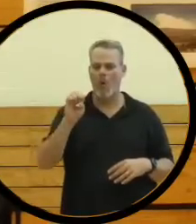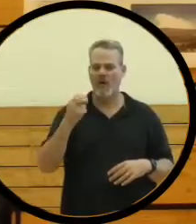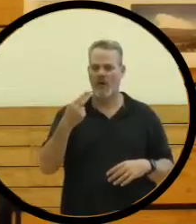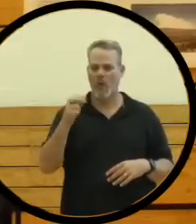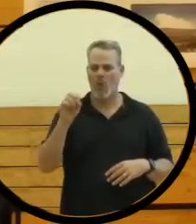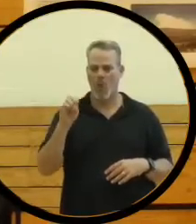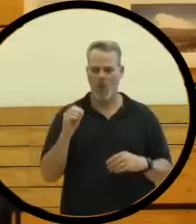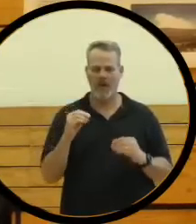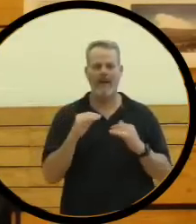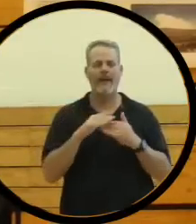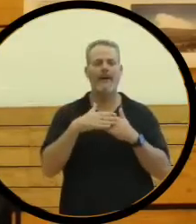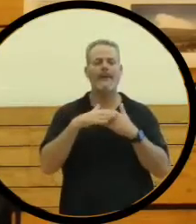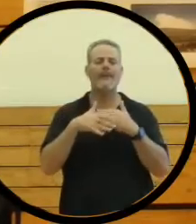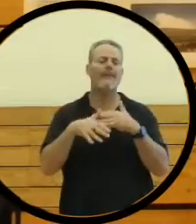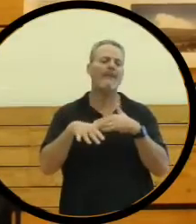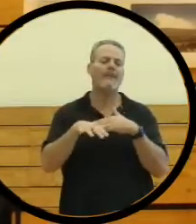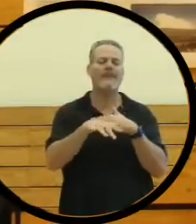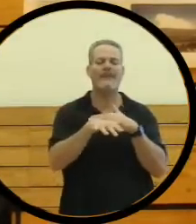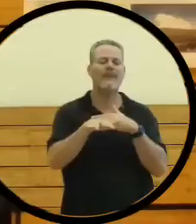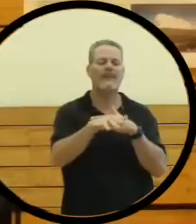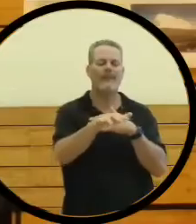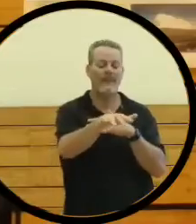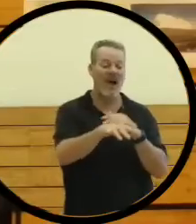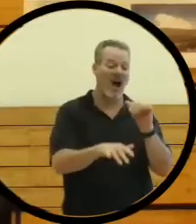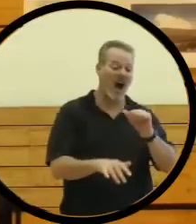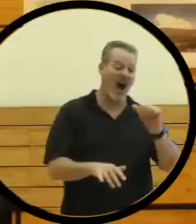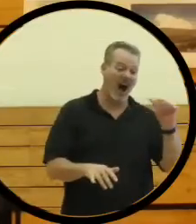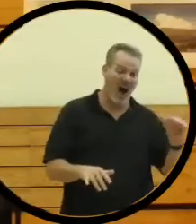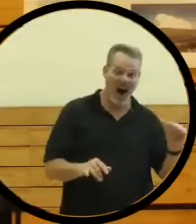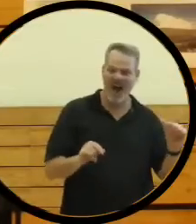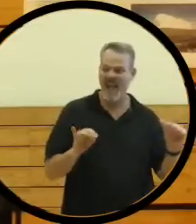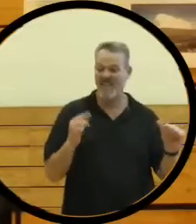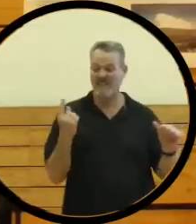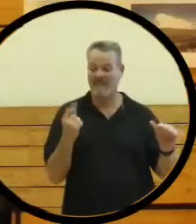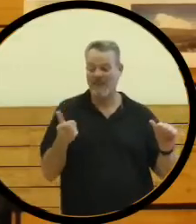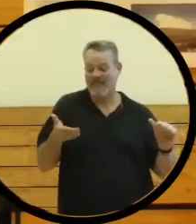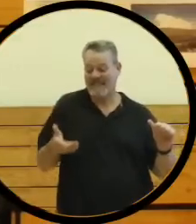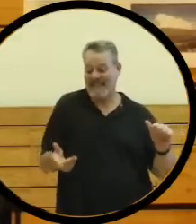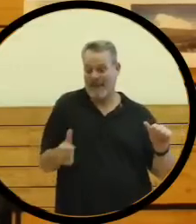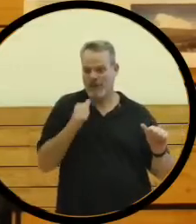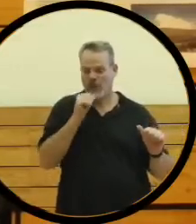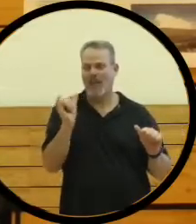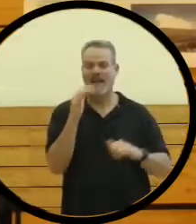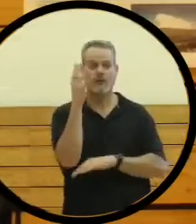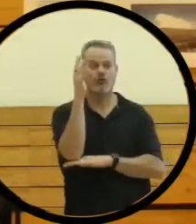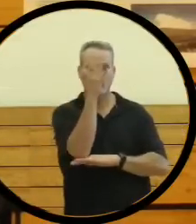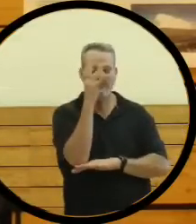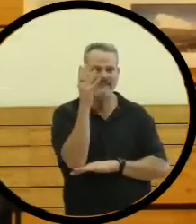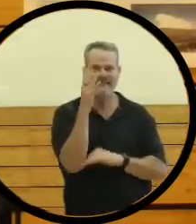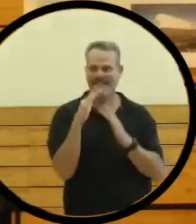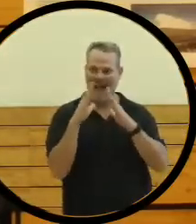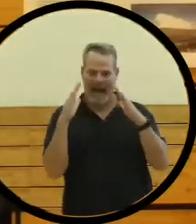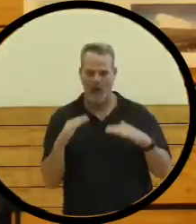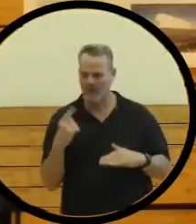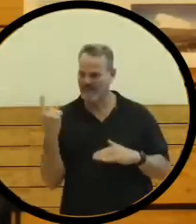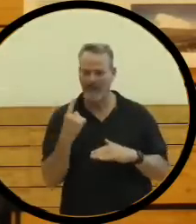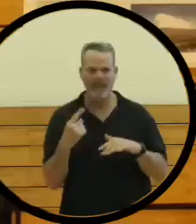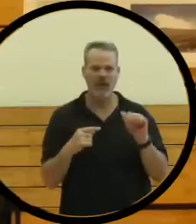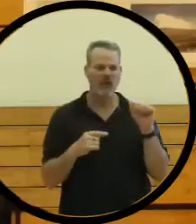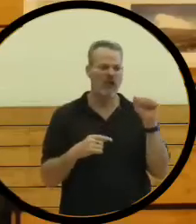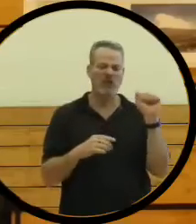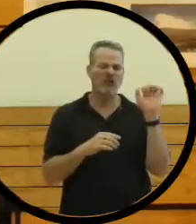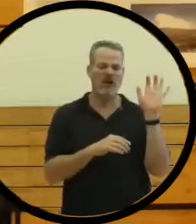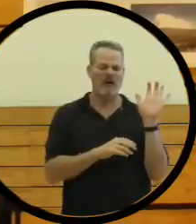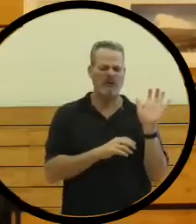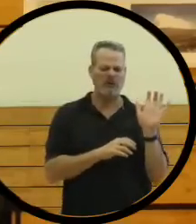its surface. If there's something there that isn't tied down well, like trees, houses, whatever, we'll just knock